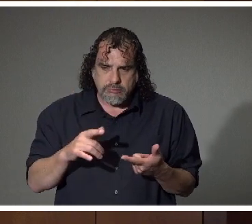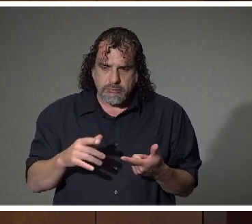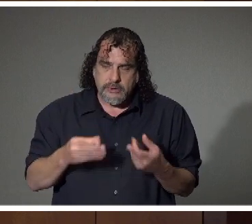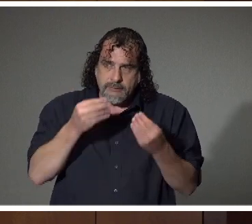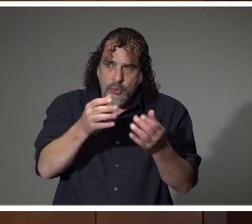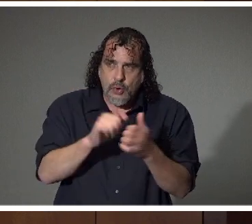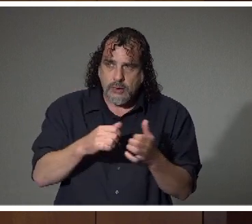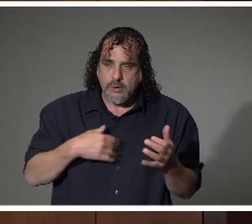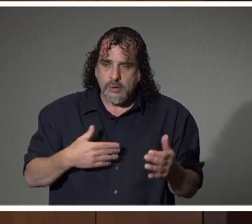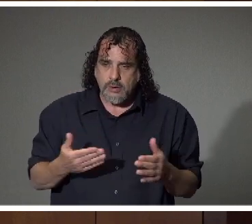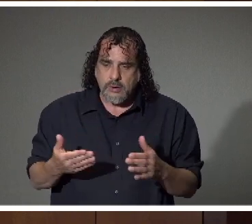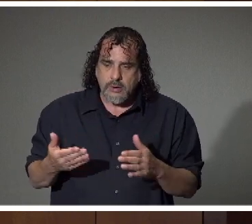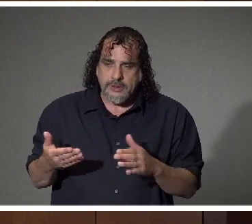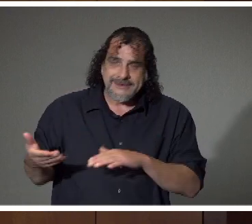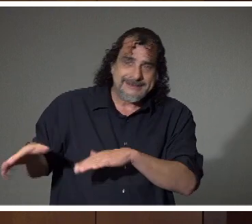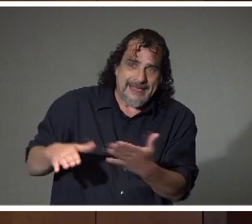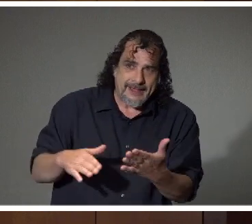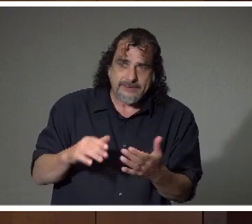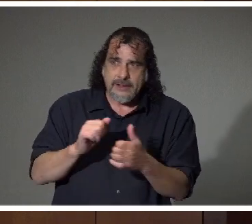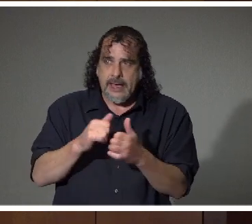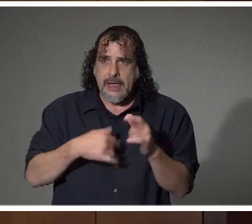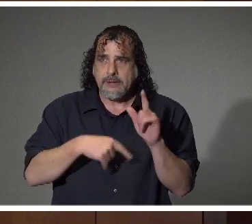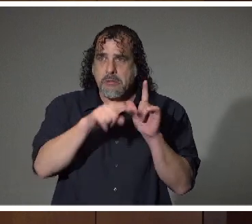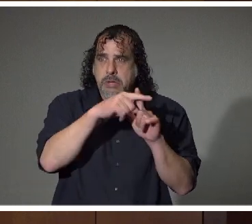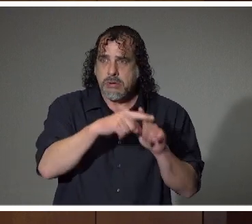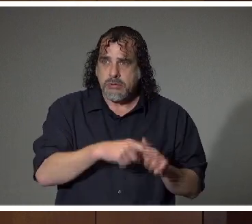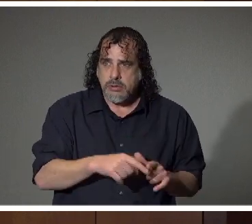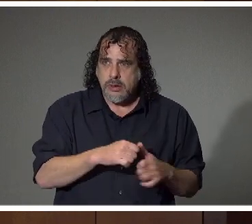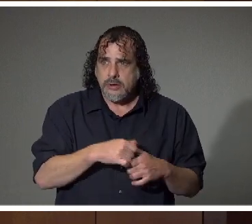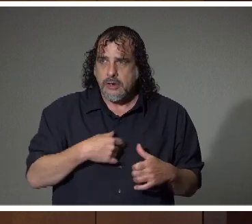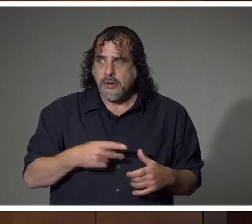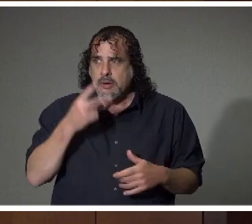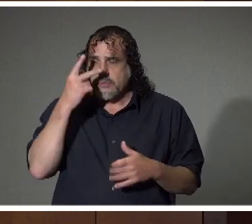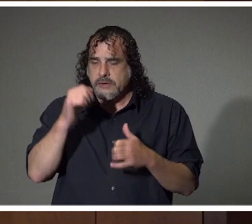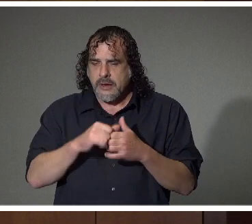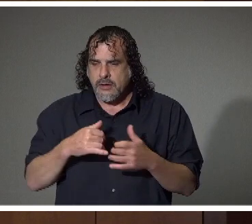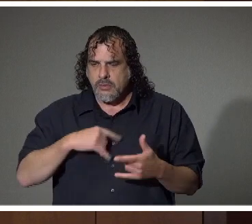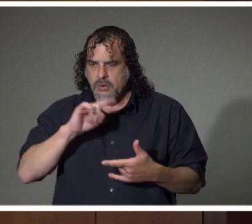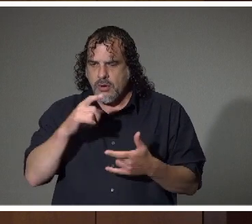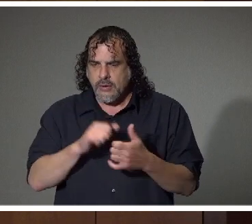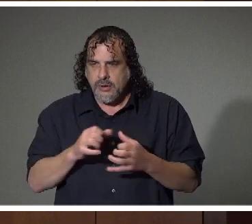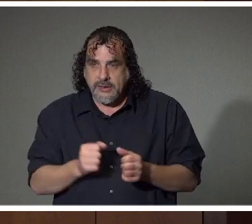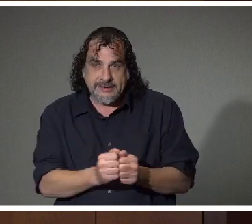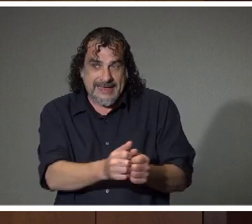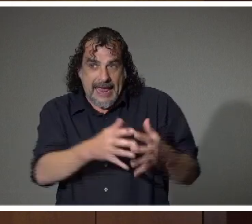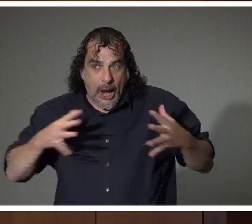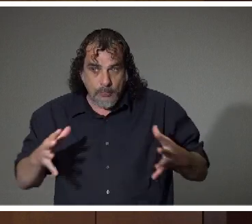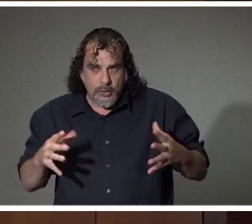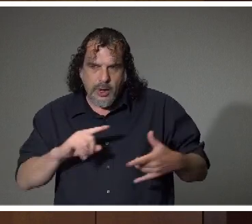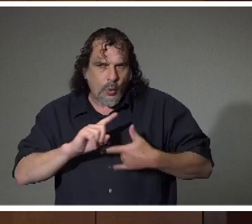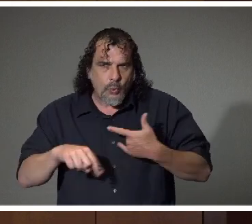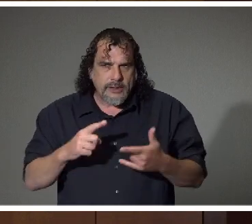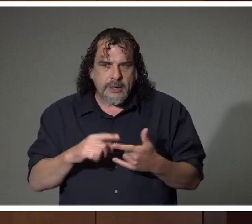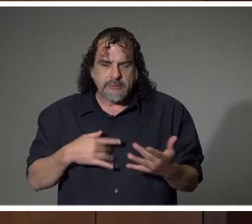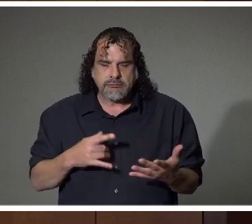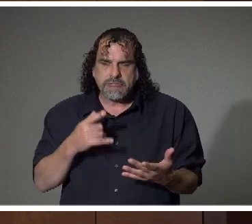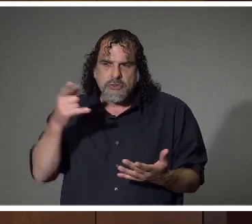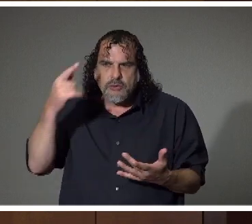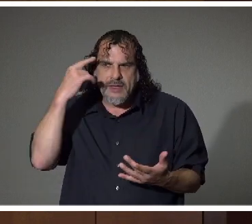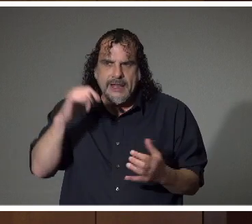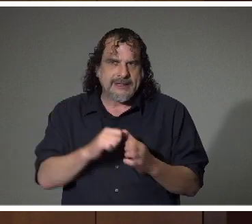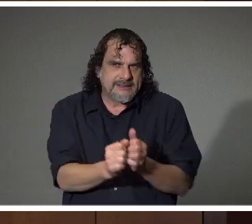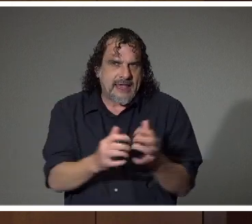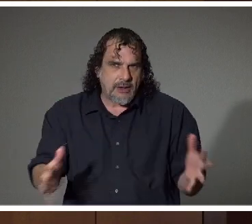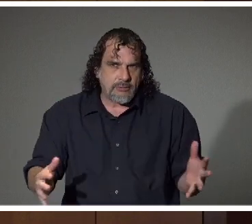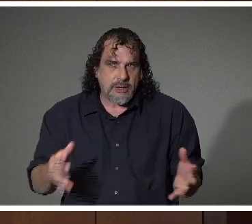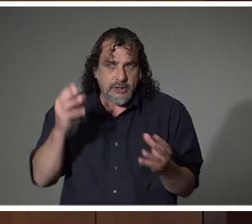and deaths? Since we know that an outbreak, only one case constitutes an outbreak, is there consideration of providing some more details on